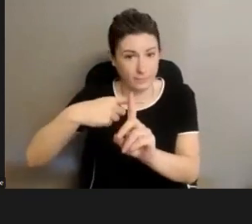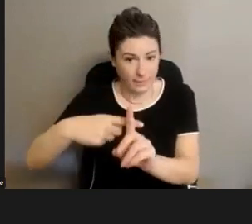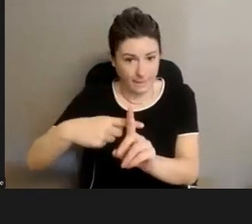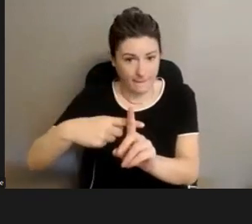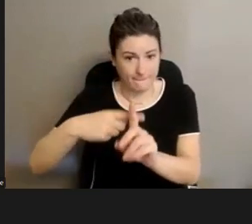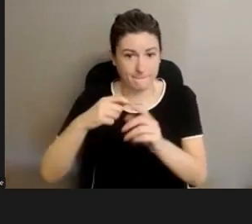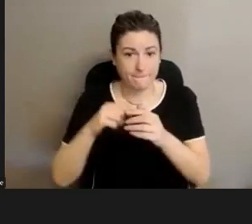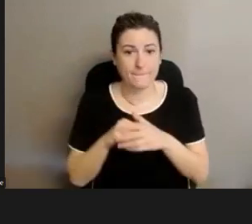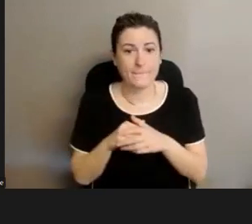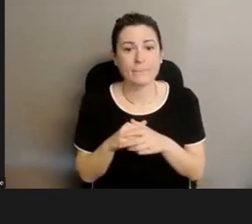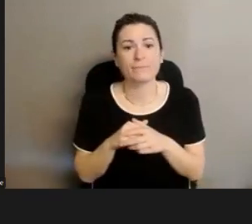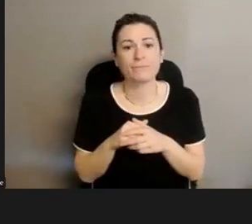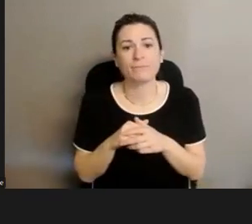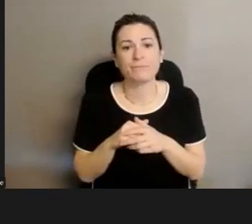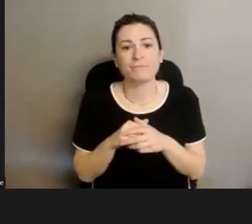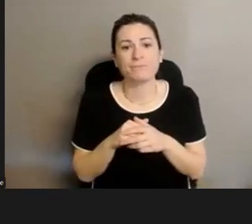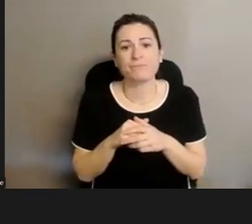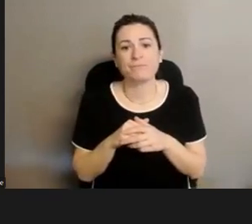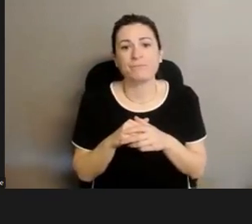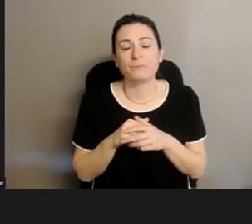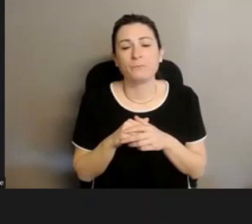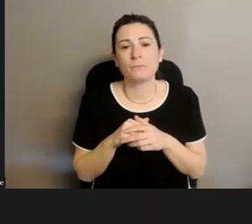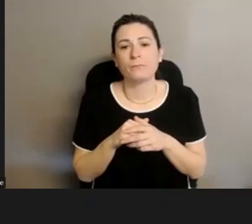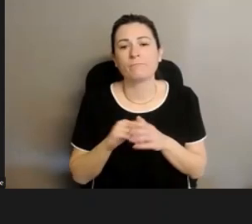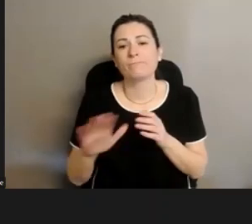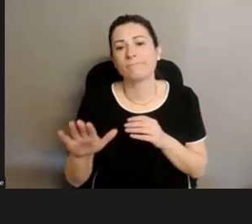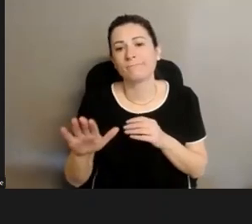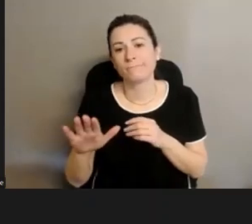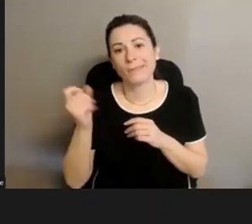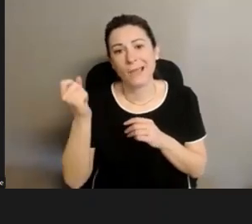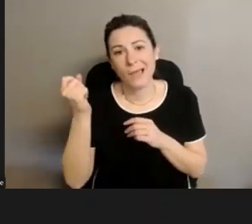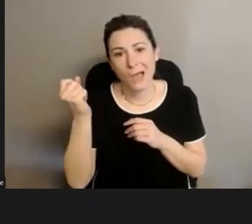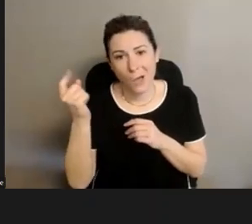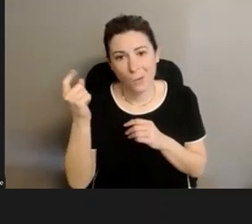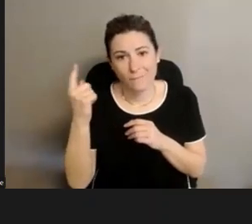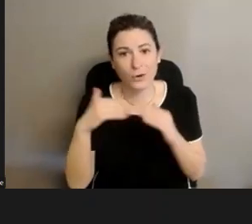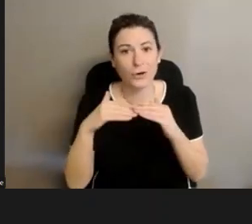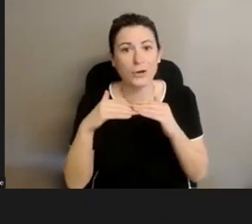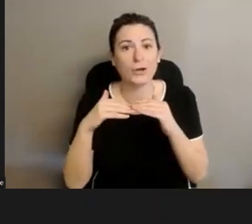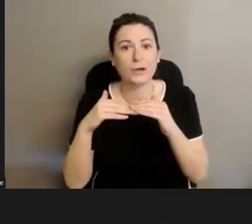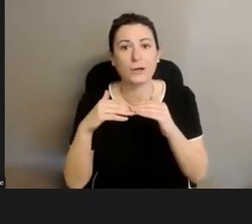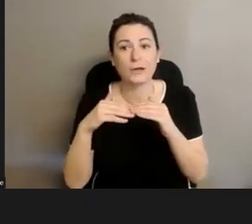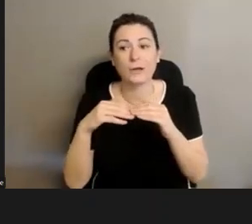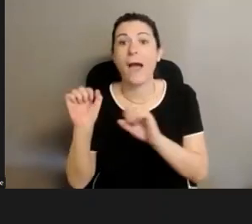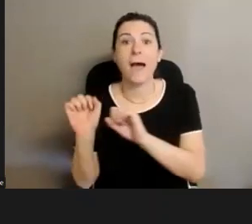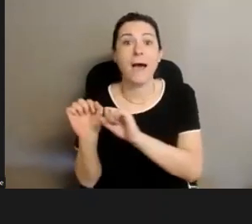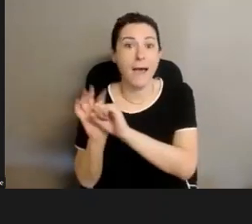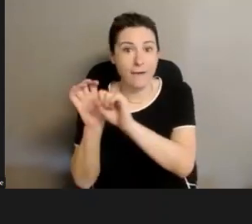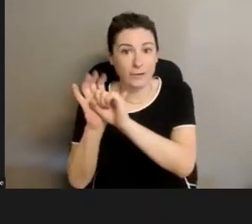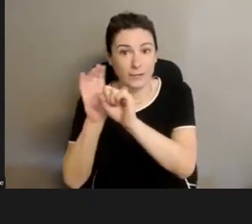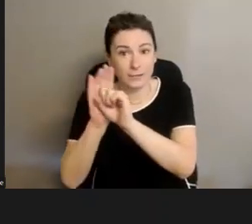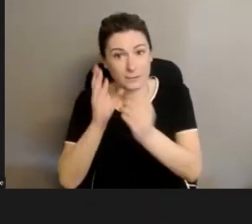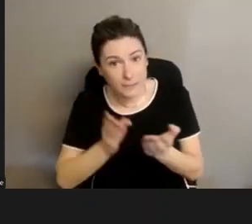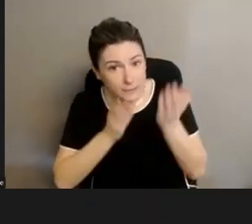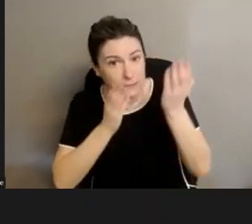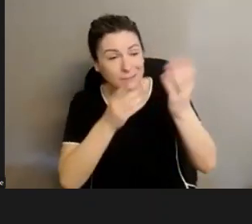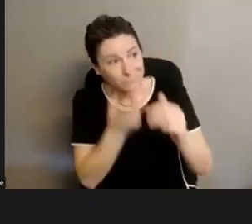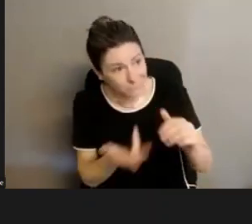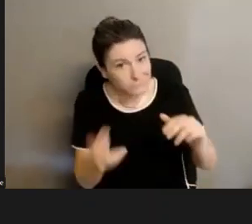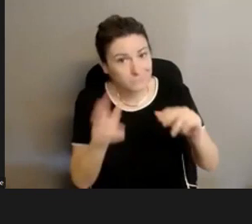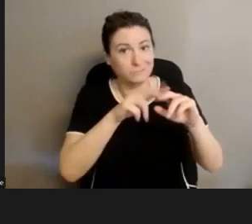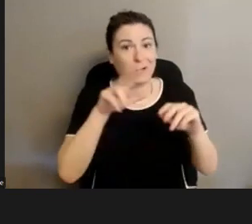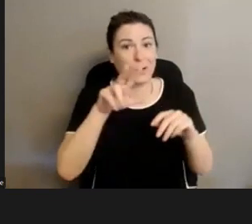However, it's less than $300 recommended by advocates in the BC income basic income